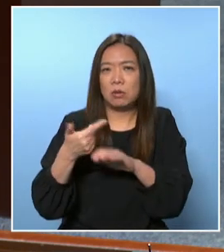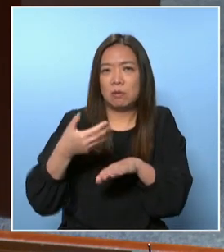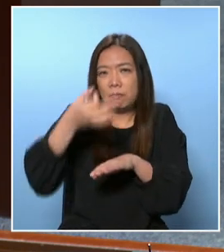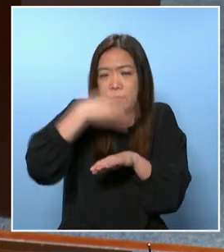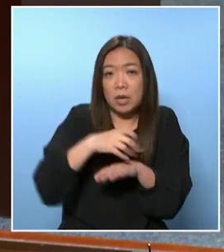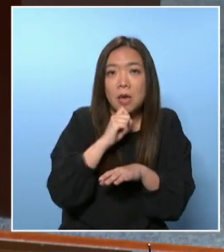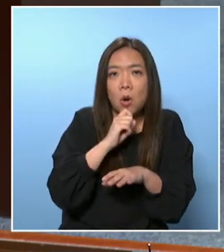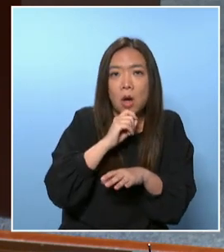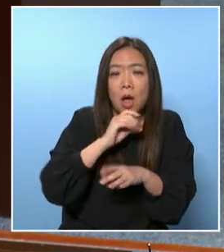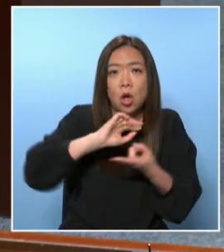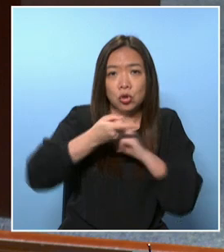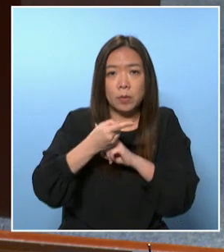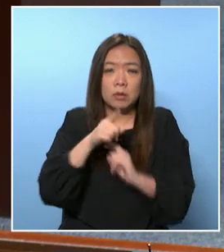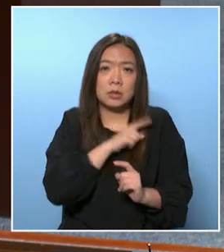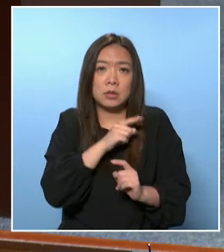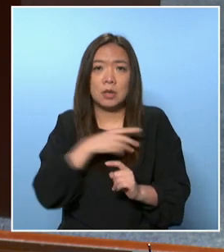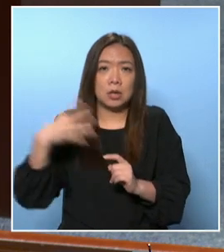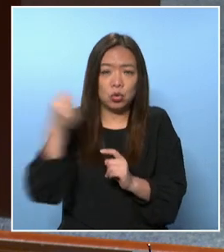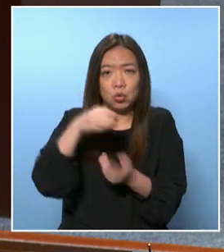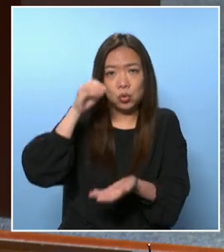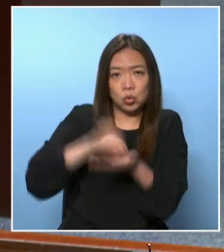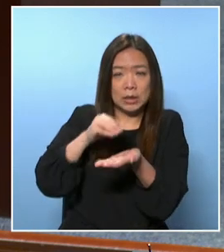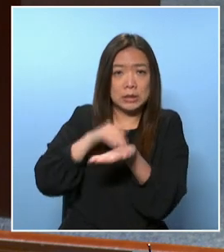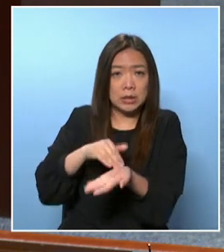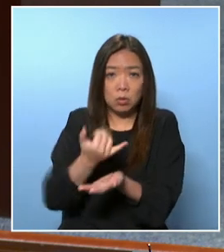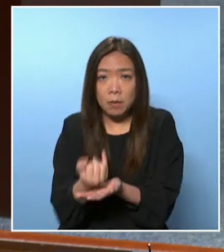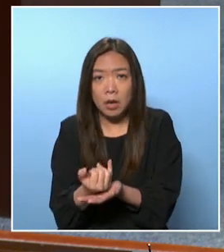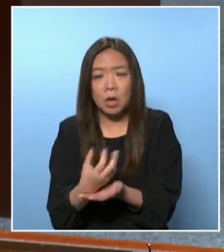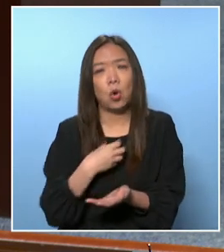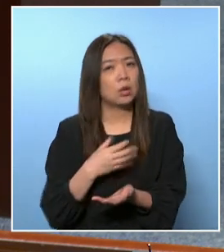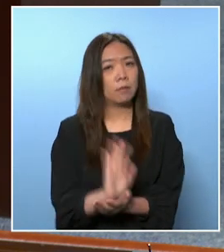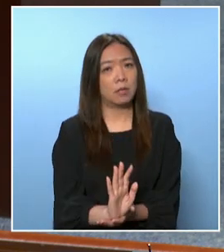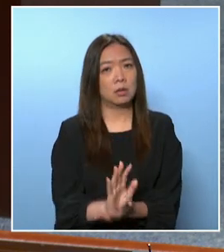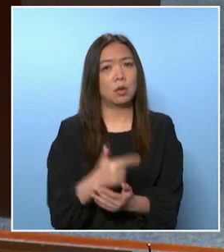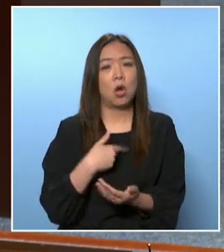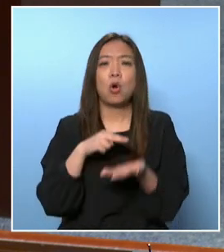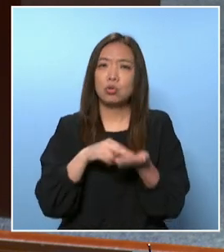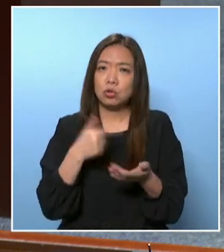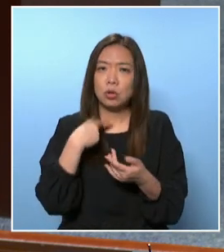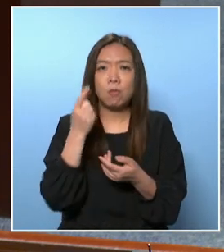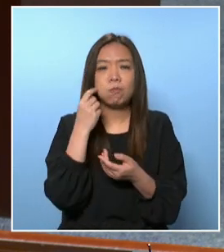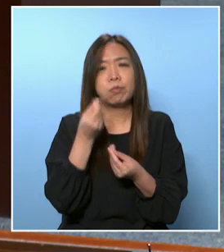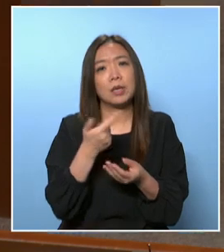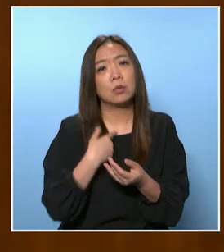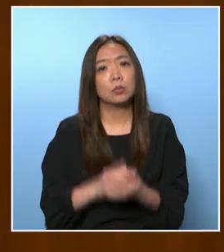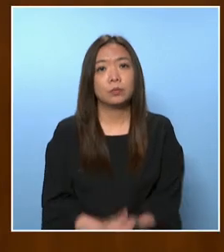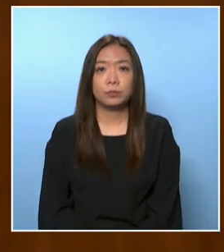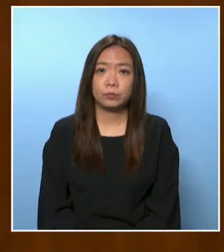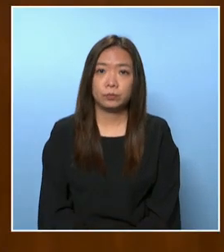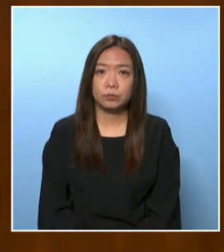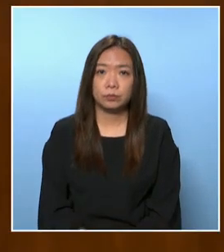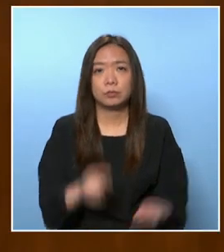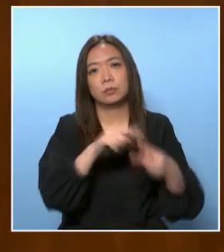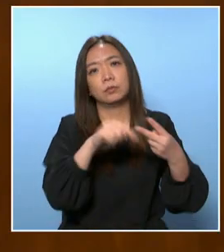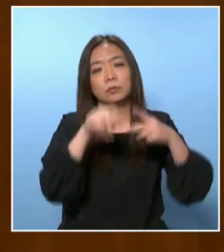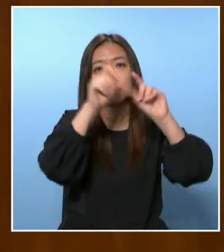high-dose morphine for pain relief, doesn't mean that he doesn't have the ability to make the decision. I think you have